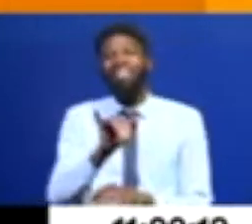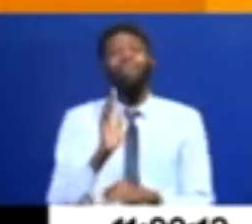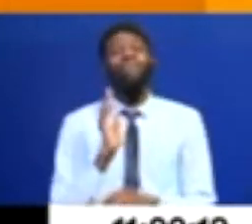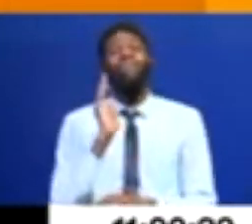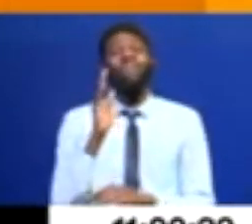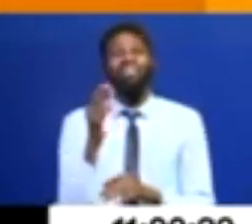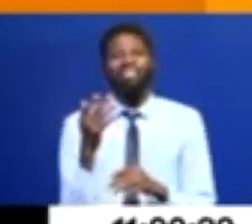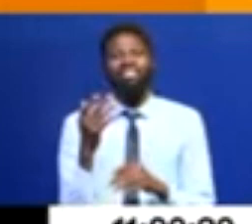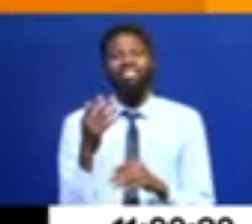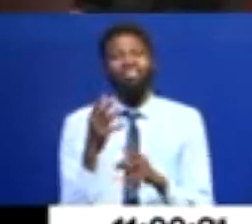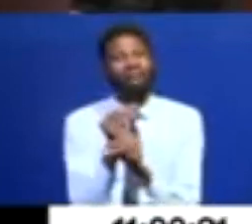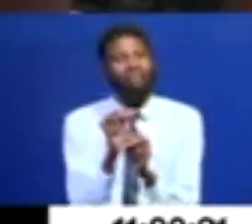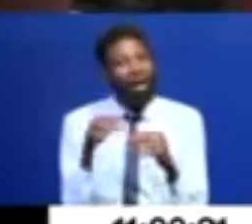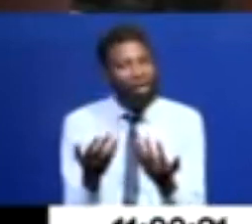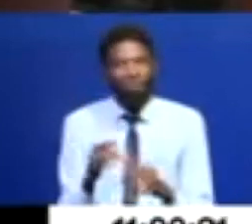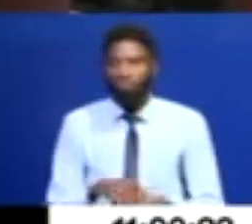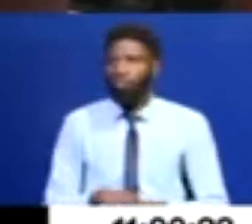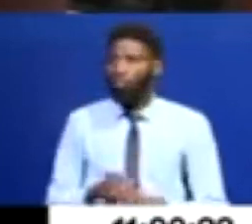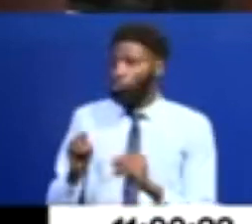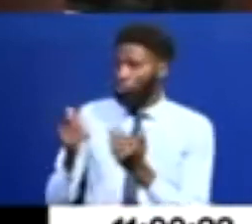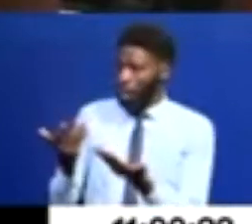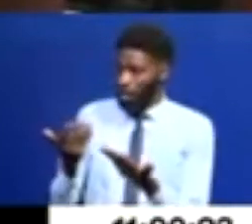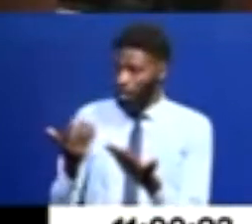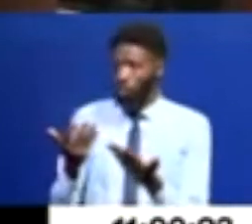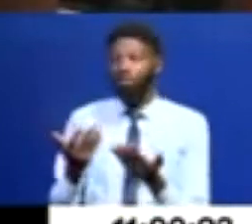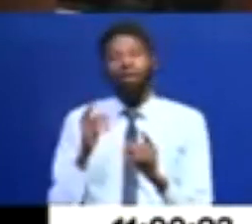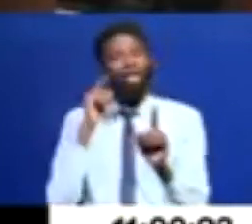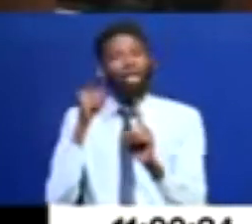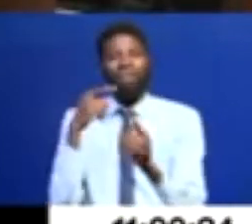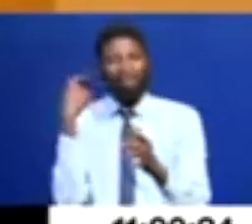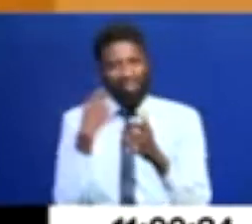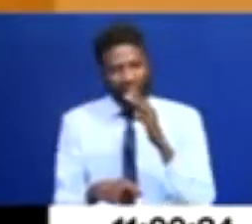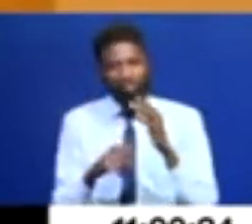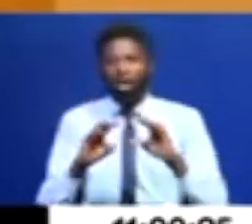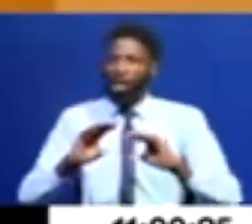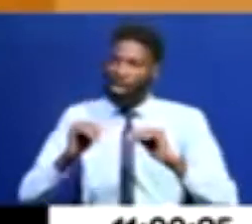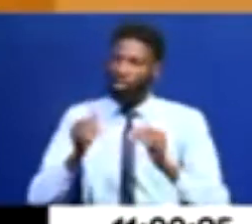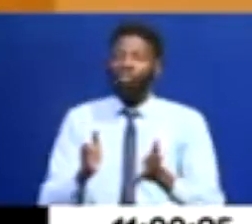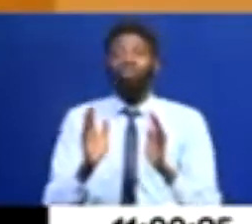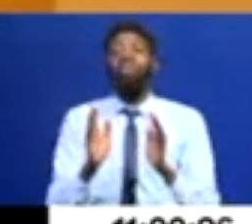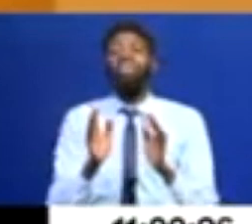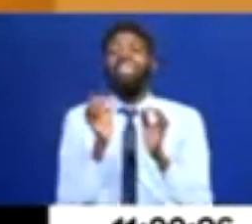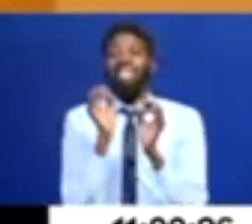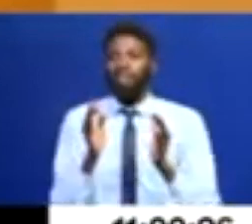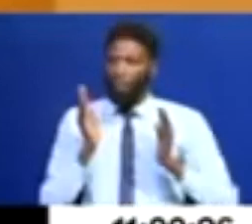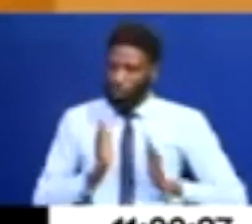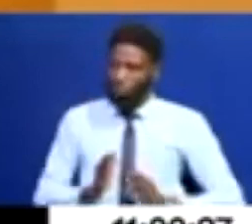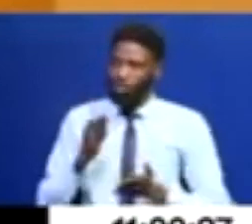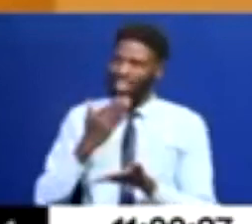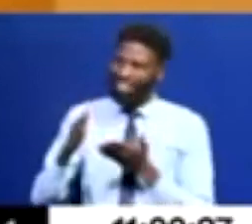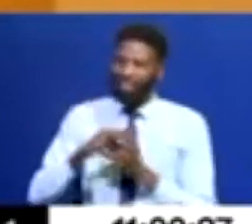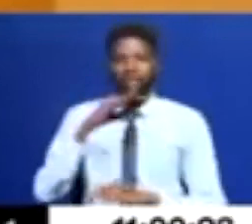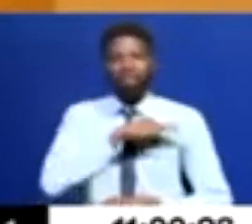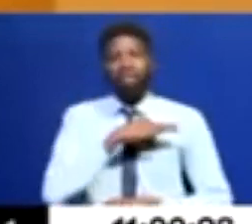calculated? This can be easily cured by dealing on computing the tax on a cash basis. If somebody has a rental income, or has a